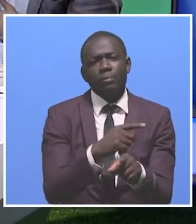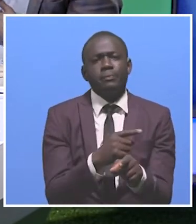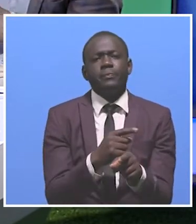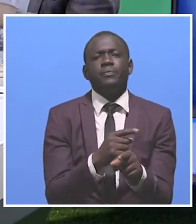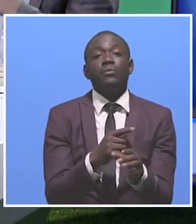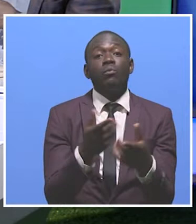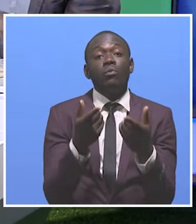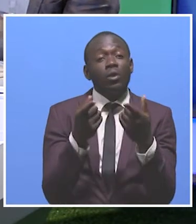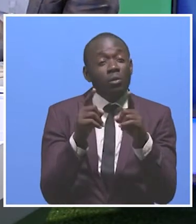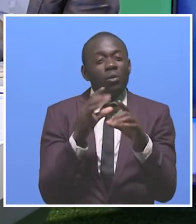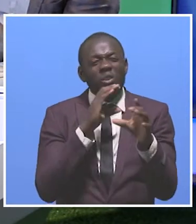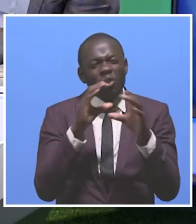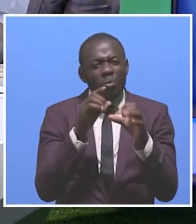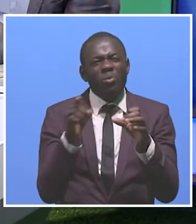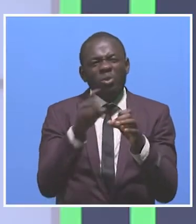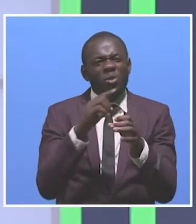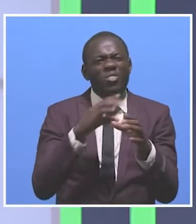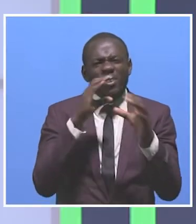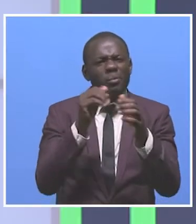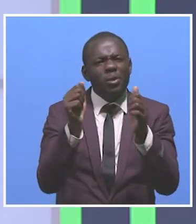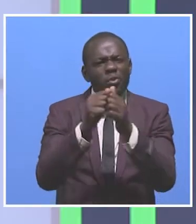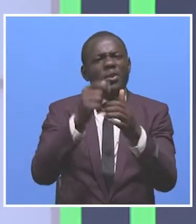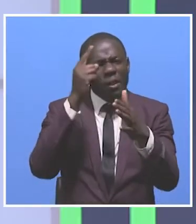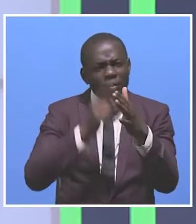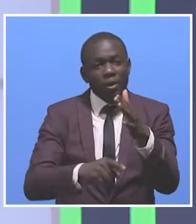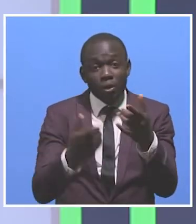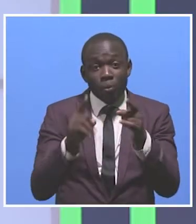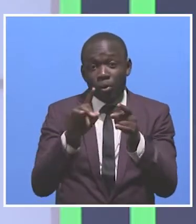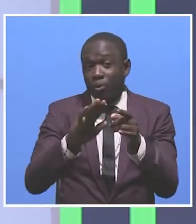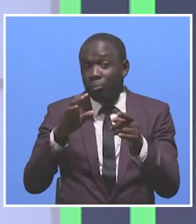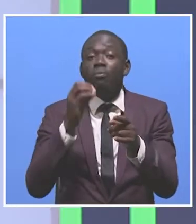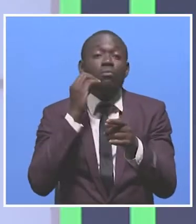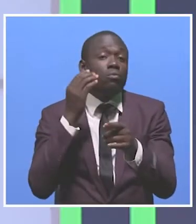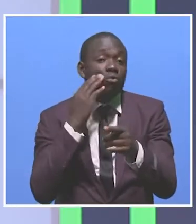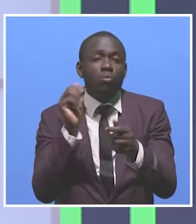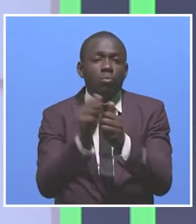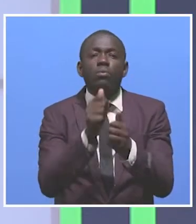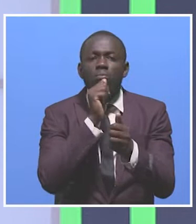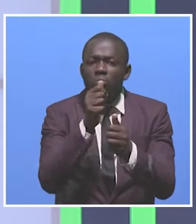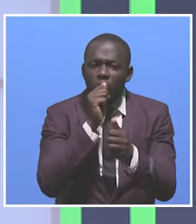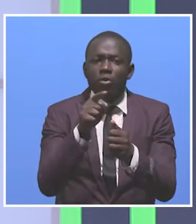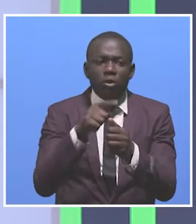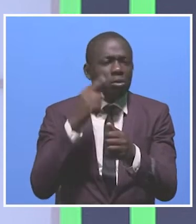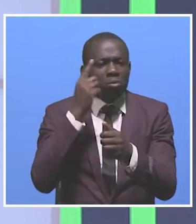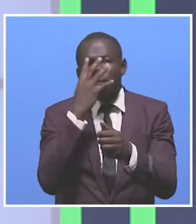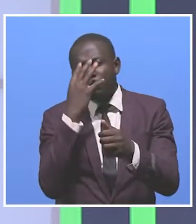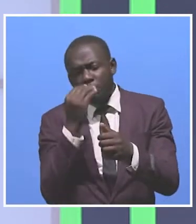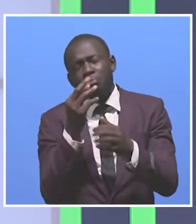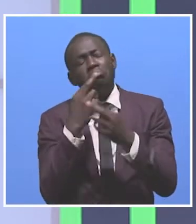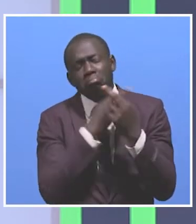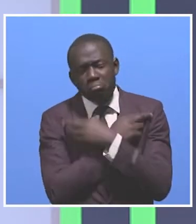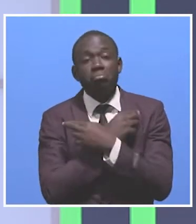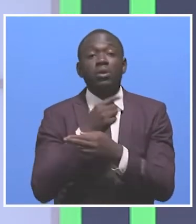are communicating to the people that when you go to sleep as Venzu and a journalist, you say, I have contributed to